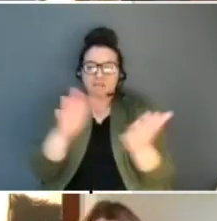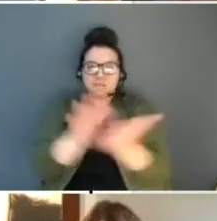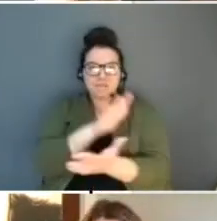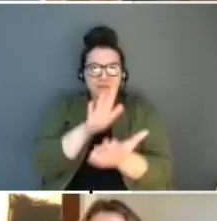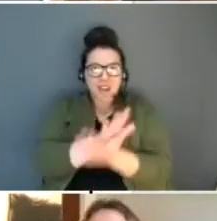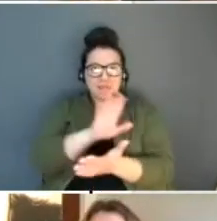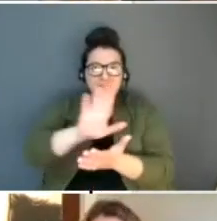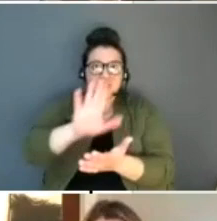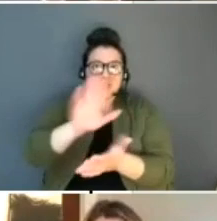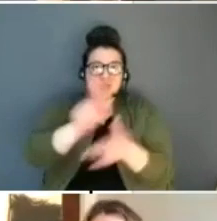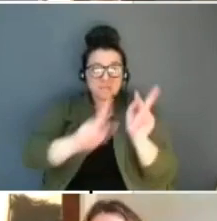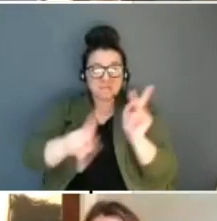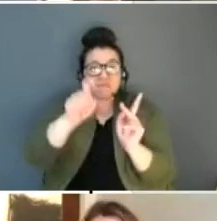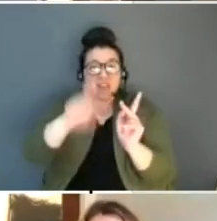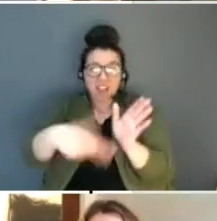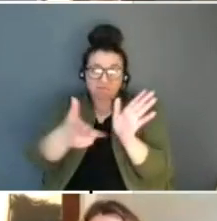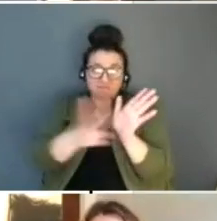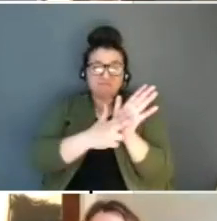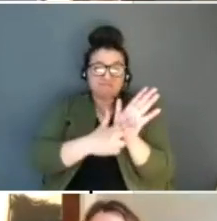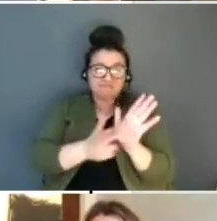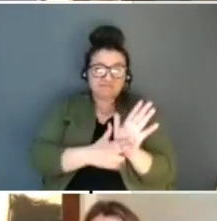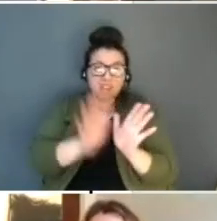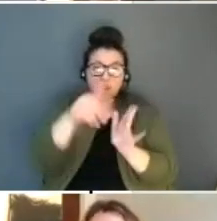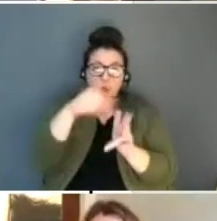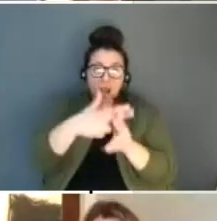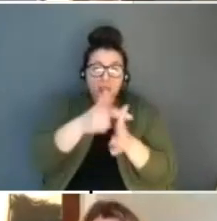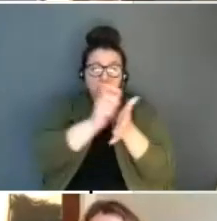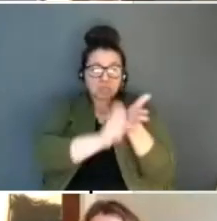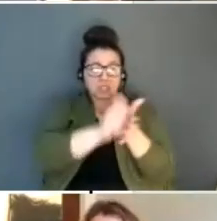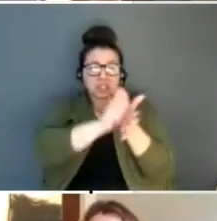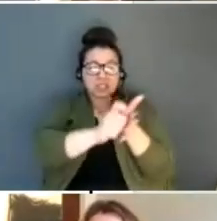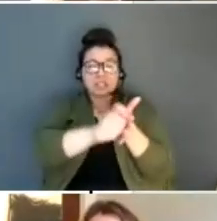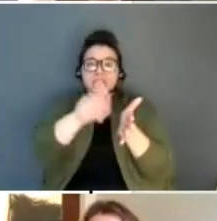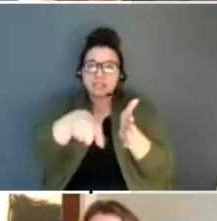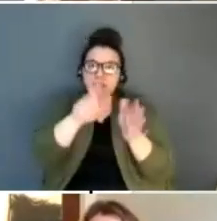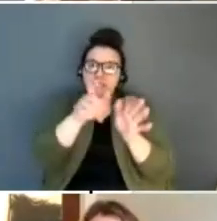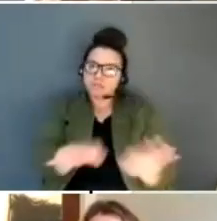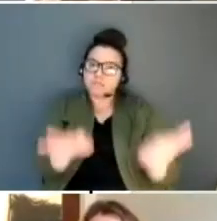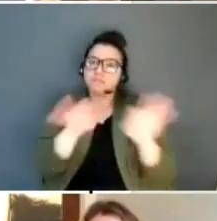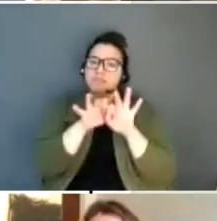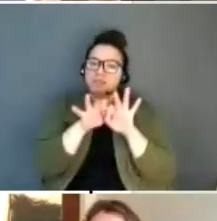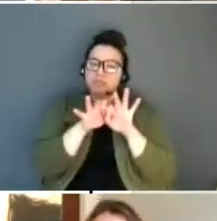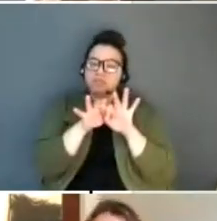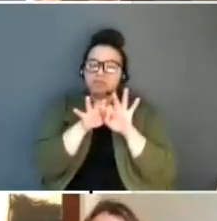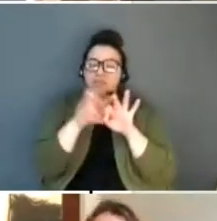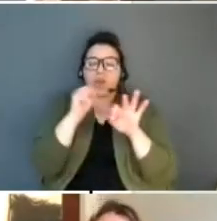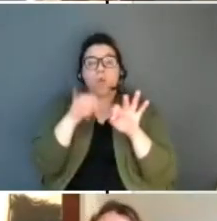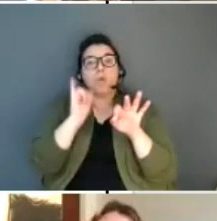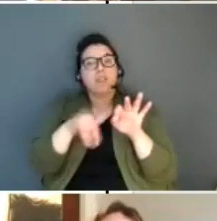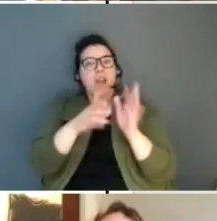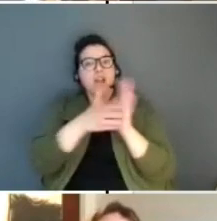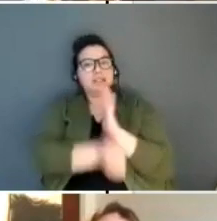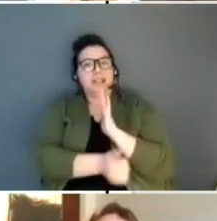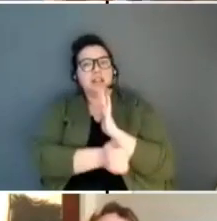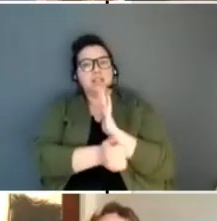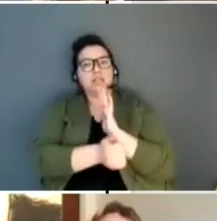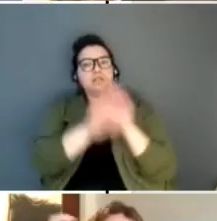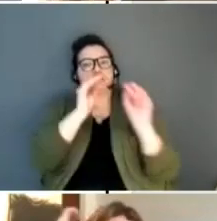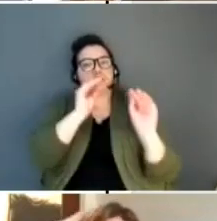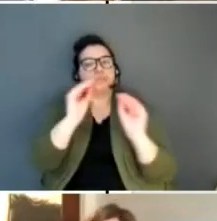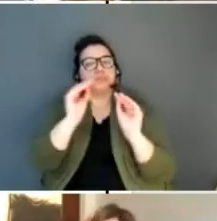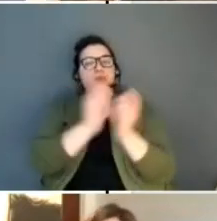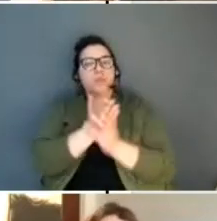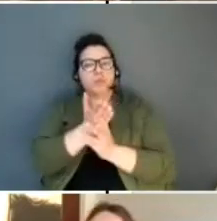goodness. Signing your name is a part of life. Okay. So all of these are in a Google folder. In addition, we've